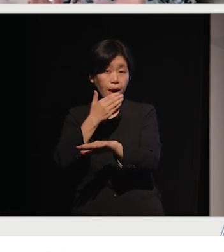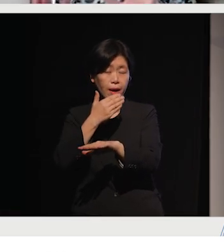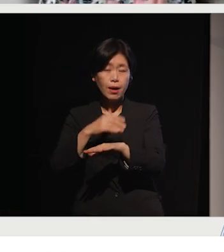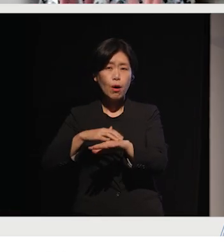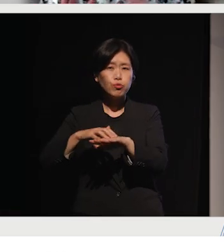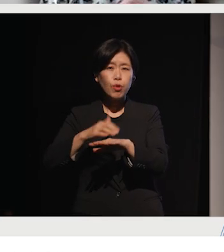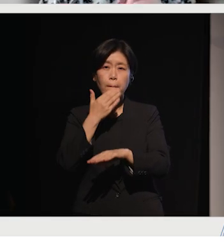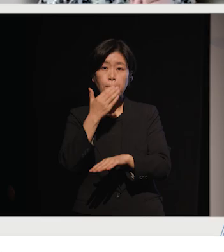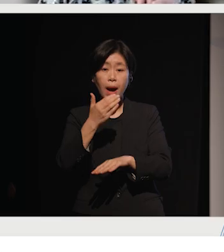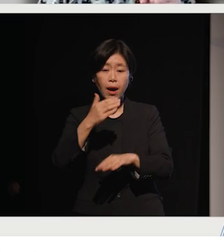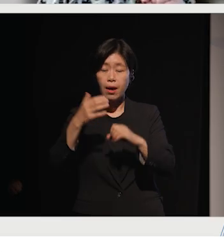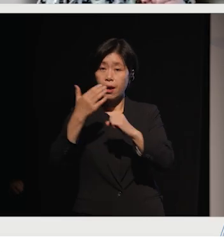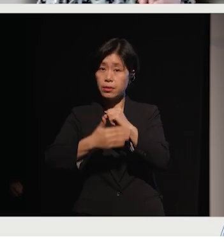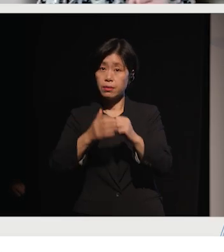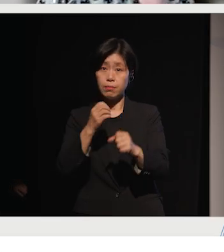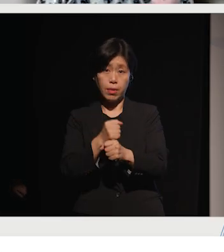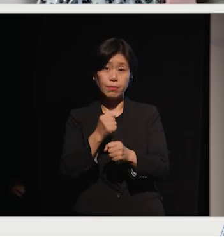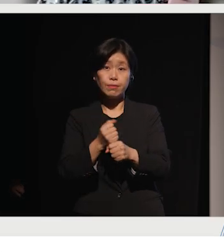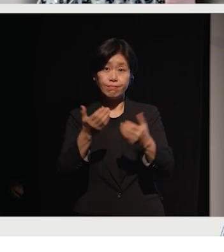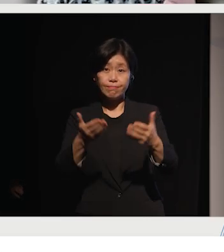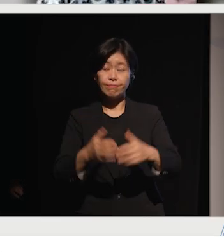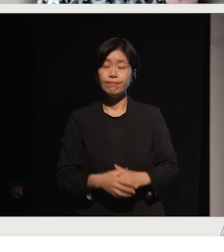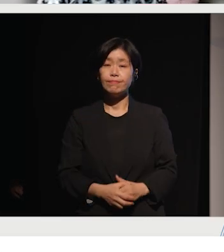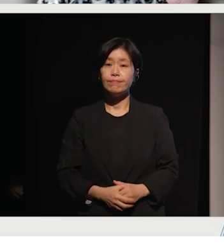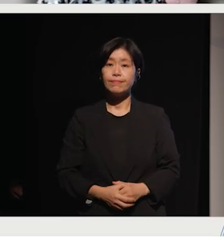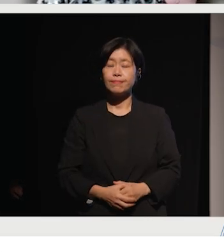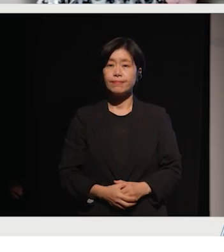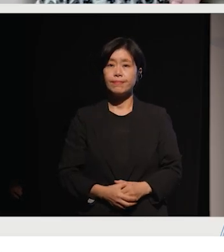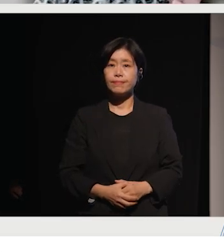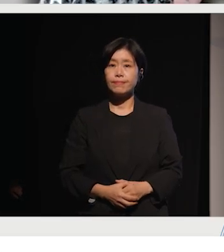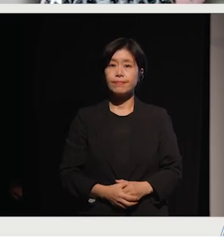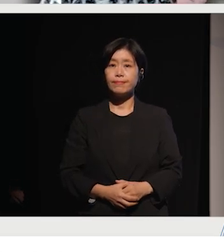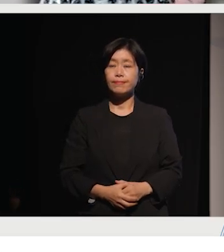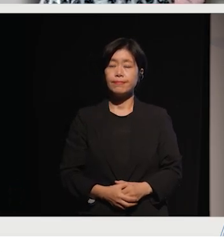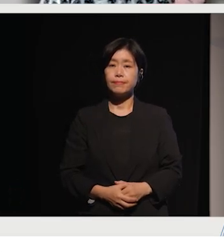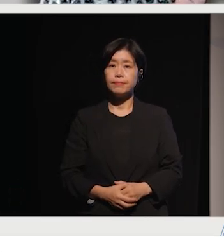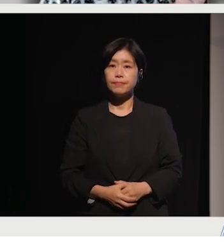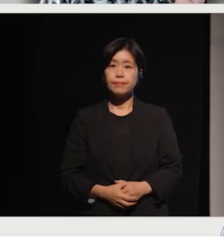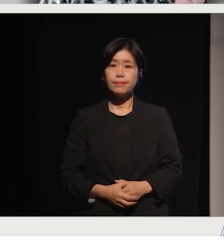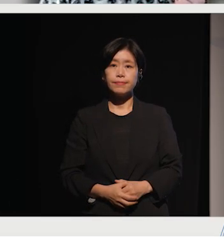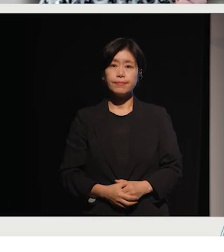photographs gets a tactile representation of what's in those photographs.